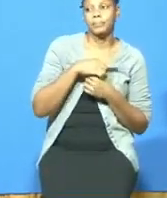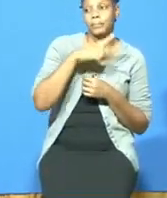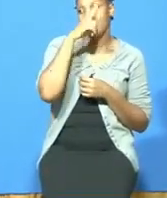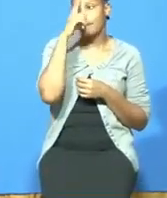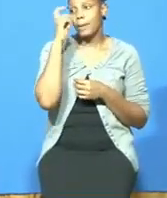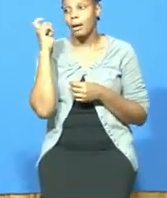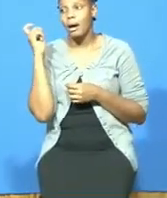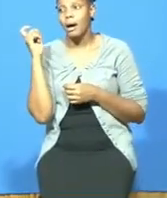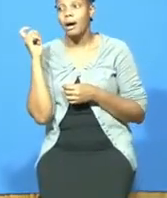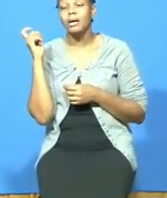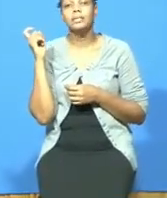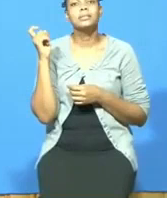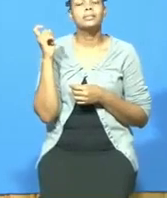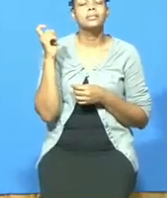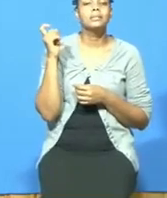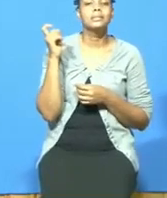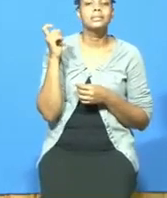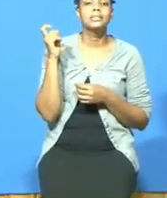of the